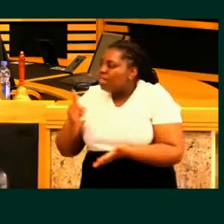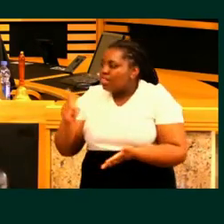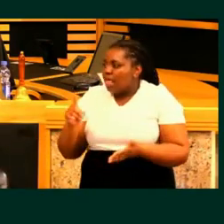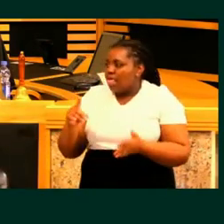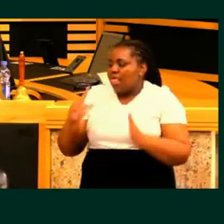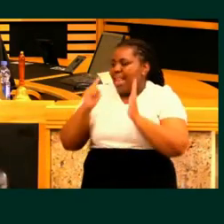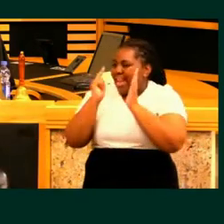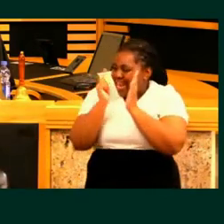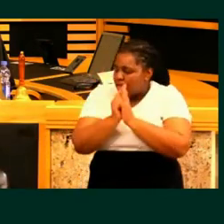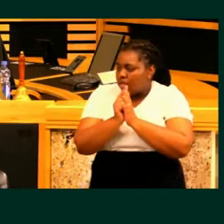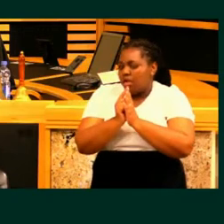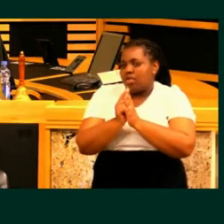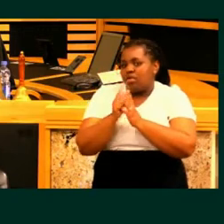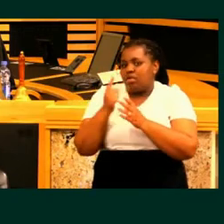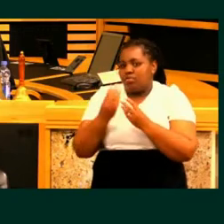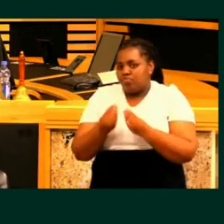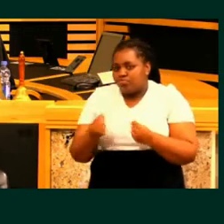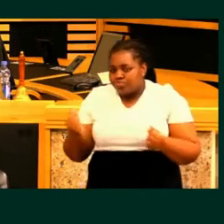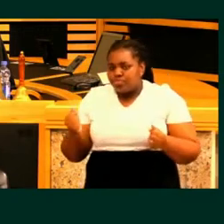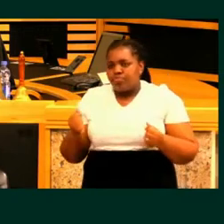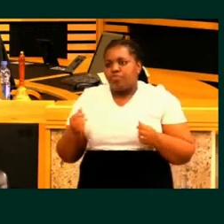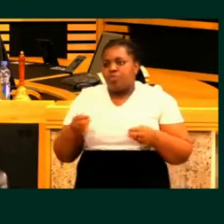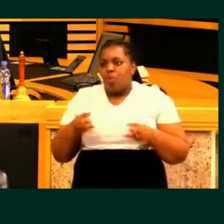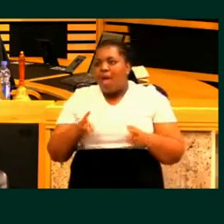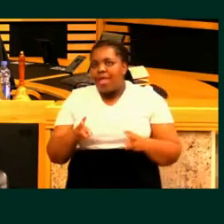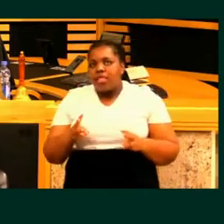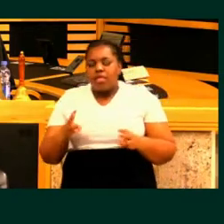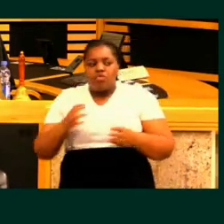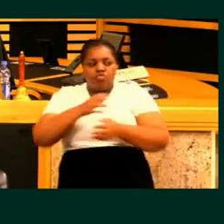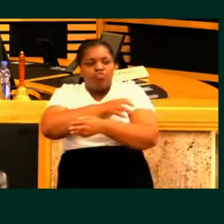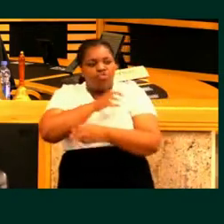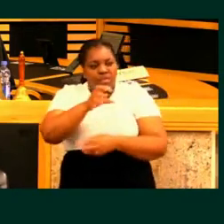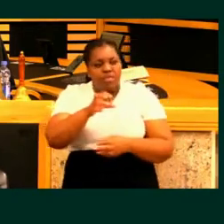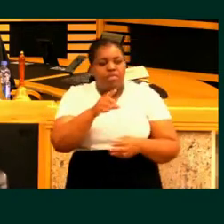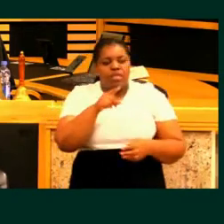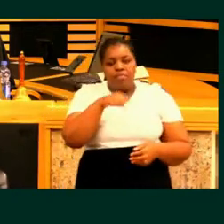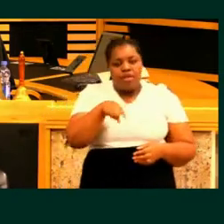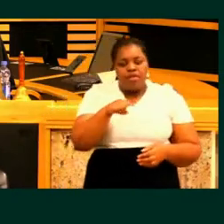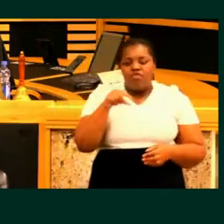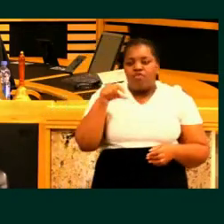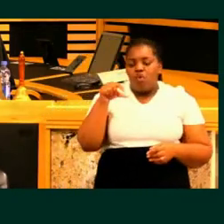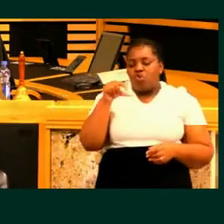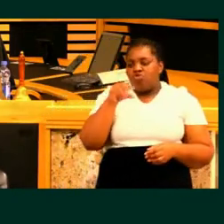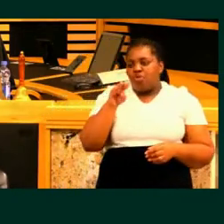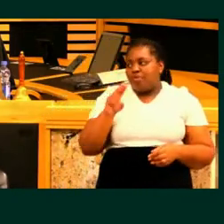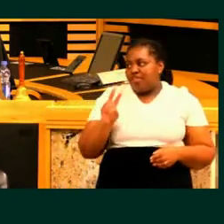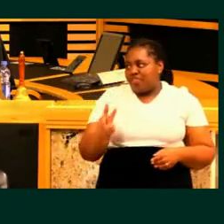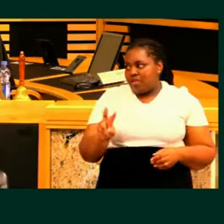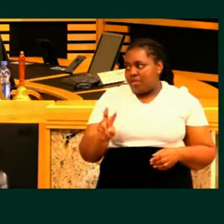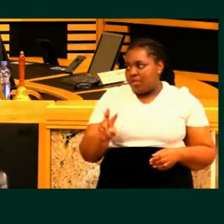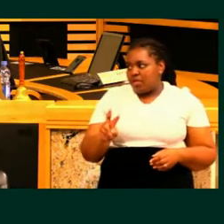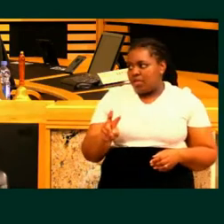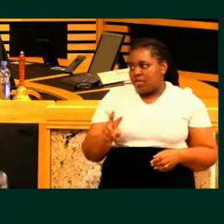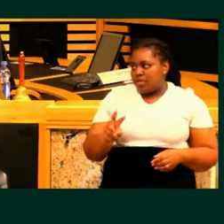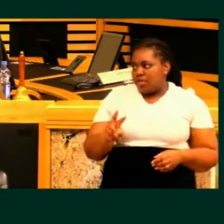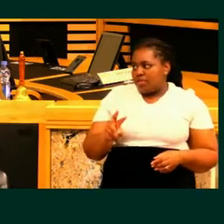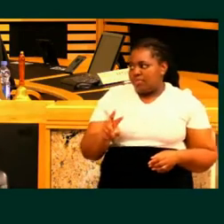regulat regulatory reforms to strengthen the state's response on gender based